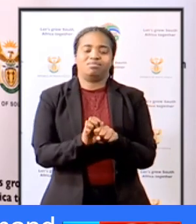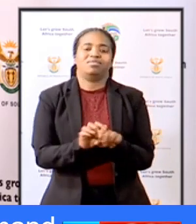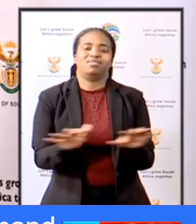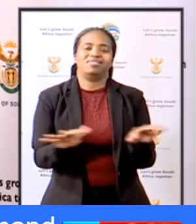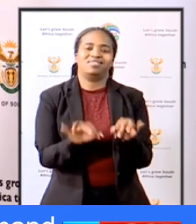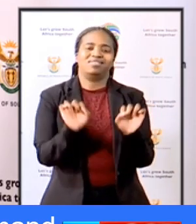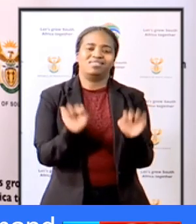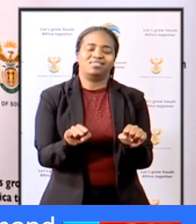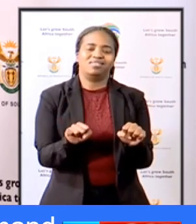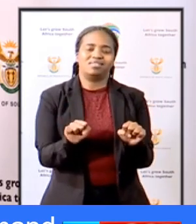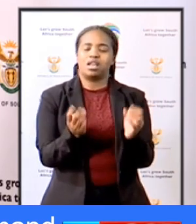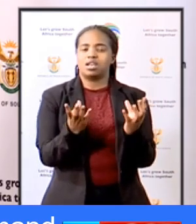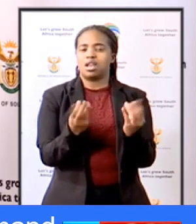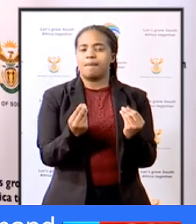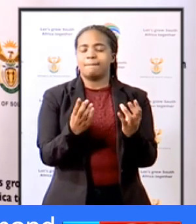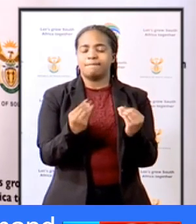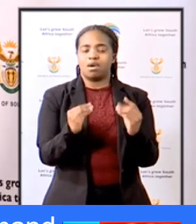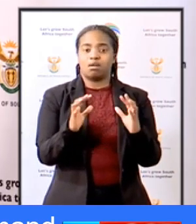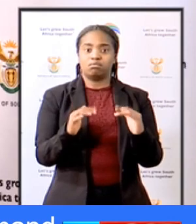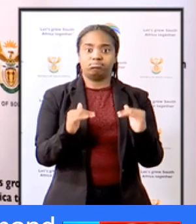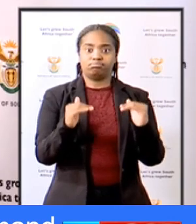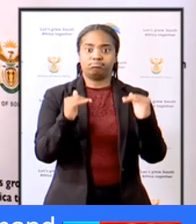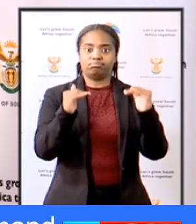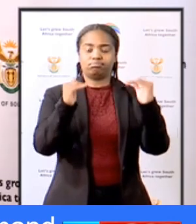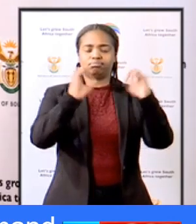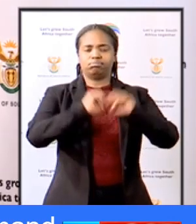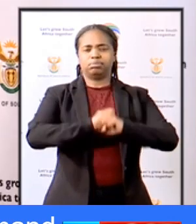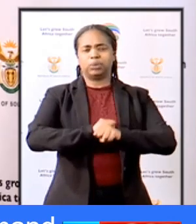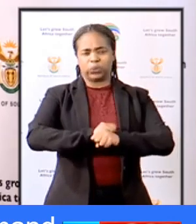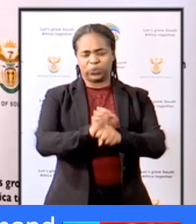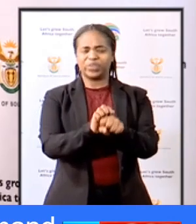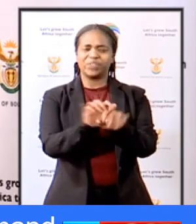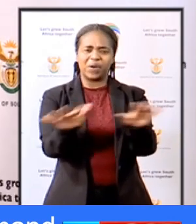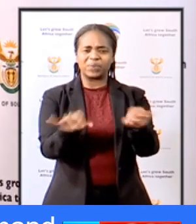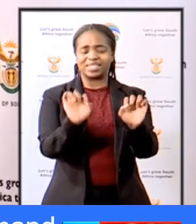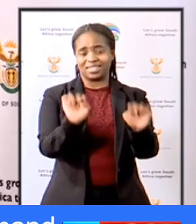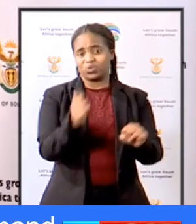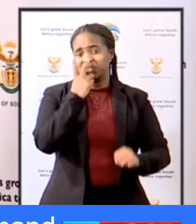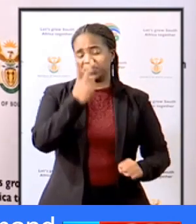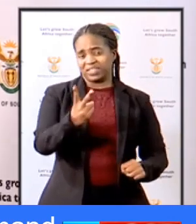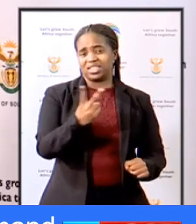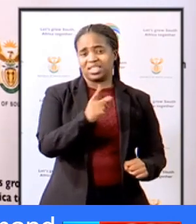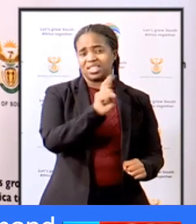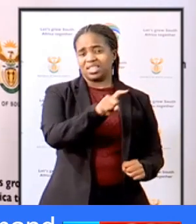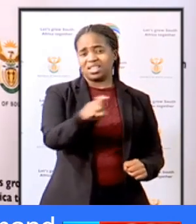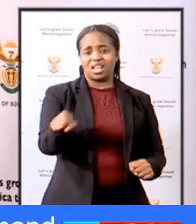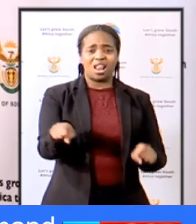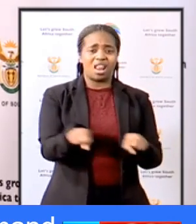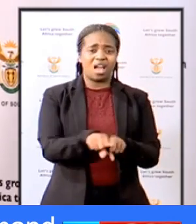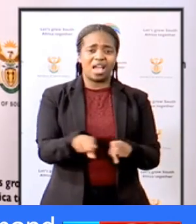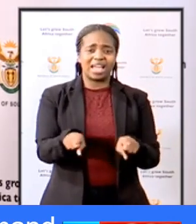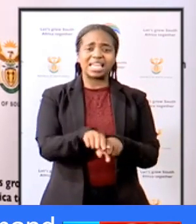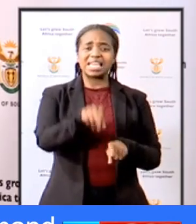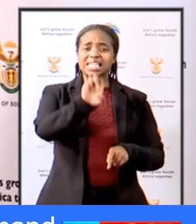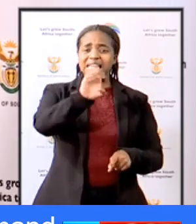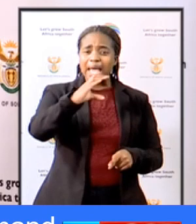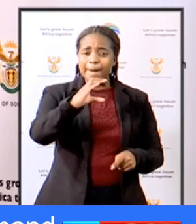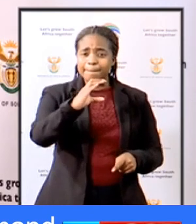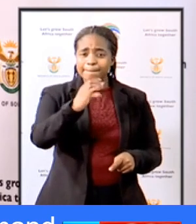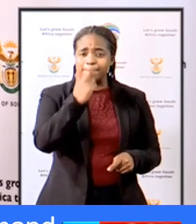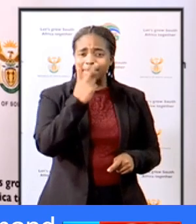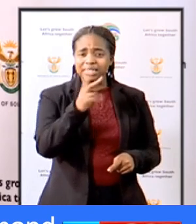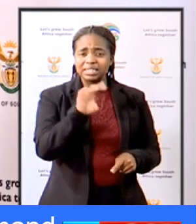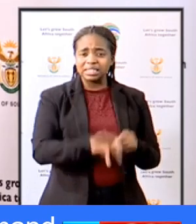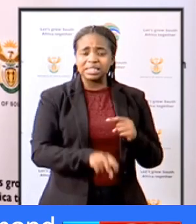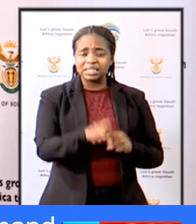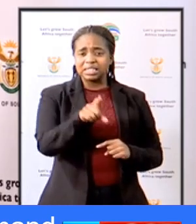contribution in the rising numbers of people infected by the virus, as we have seen in places like the Eastern Cape